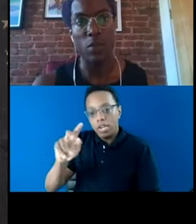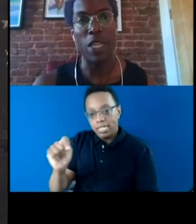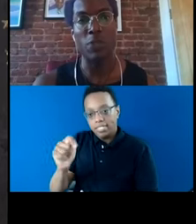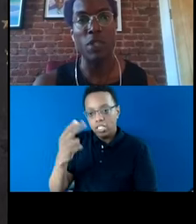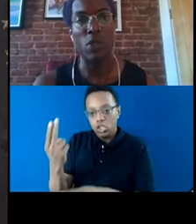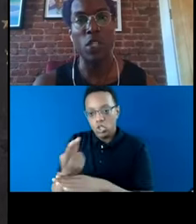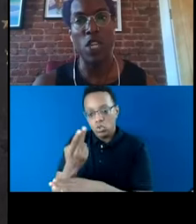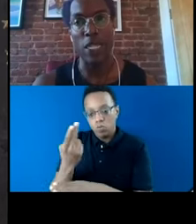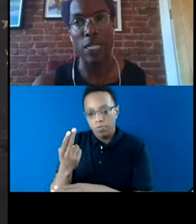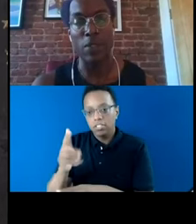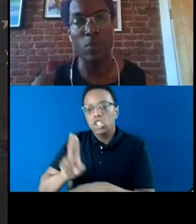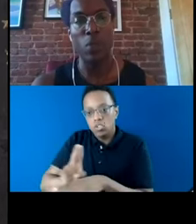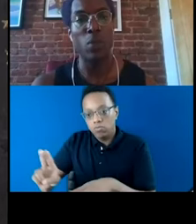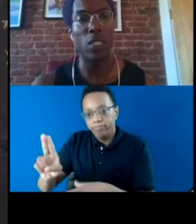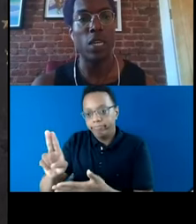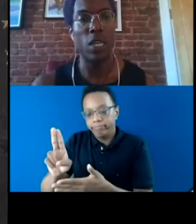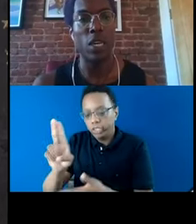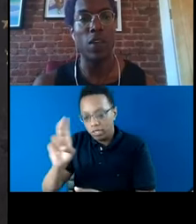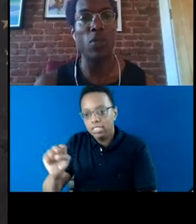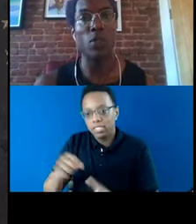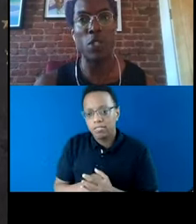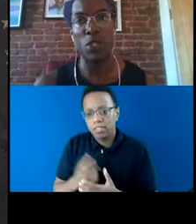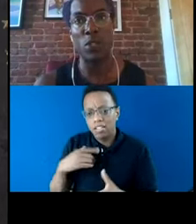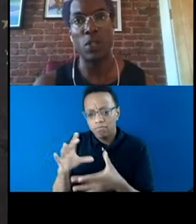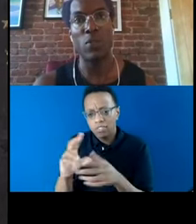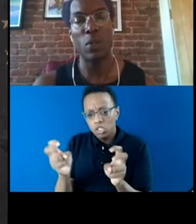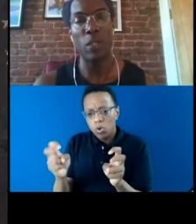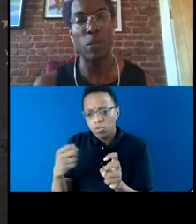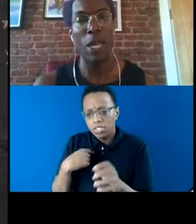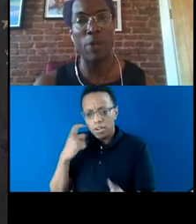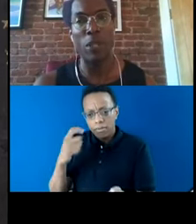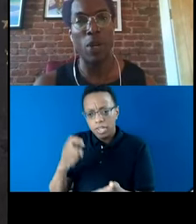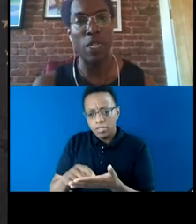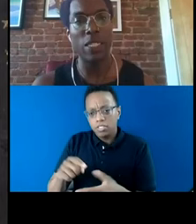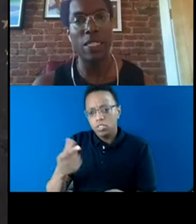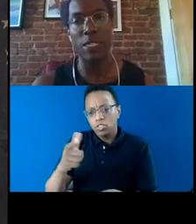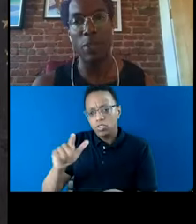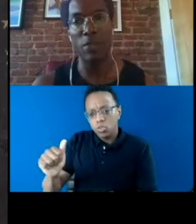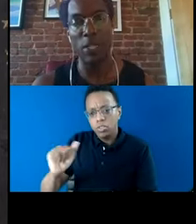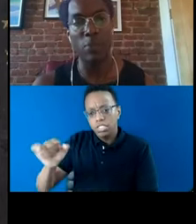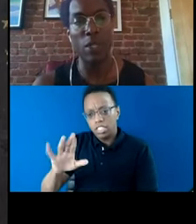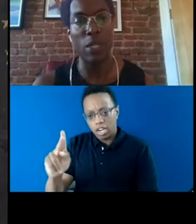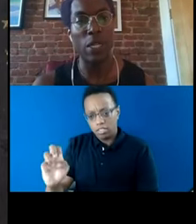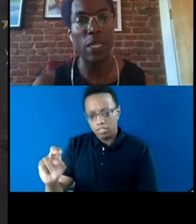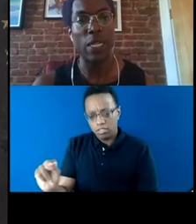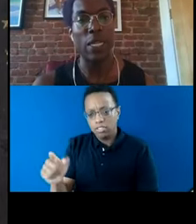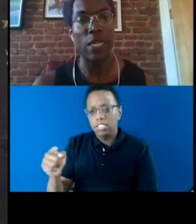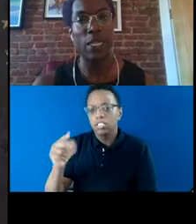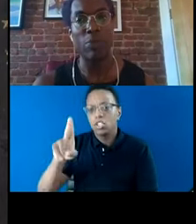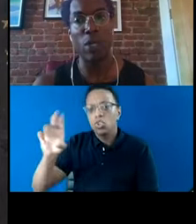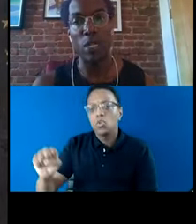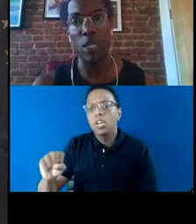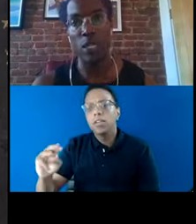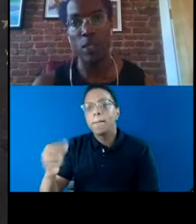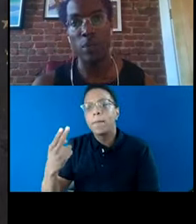quotation because it reminds me of George Jackson, who was the field marshal for the Black Panther Party. He said something very similar